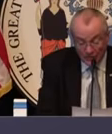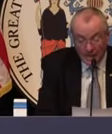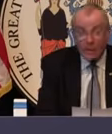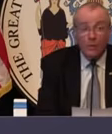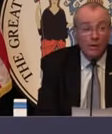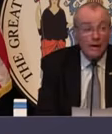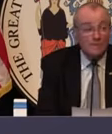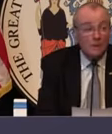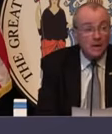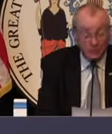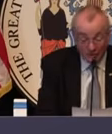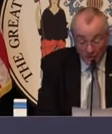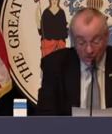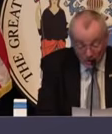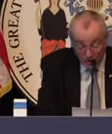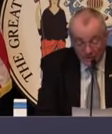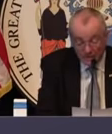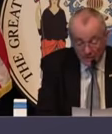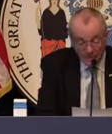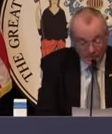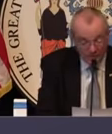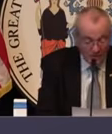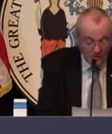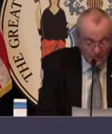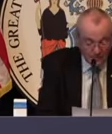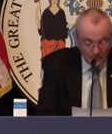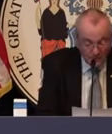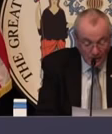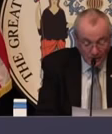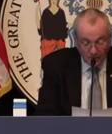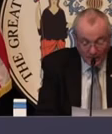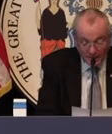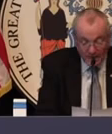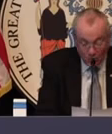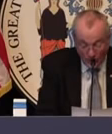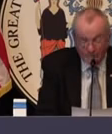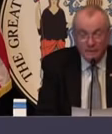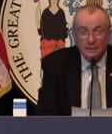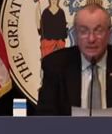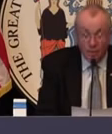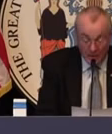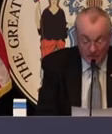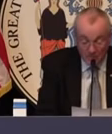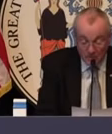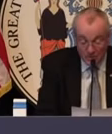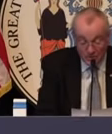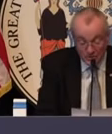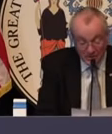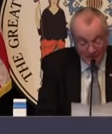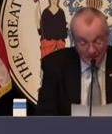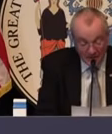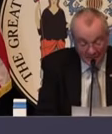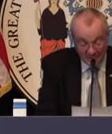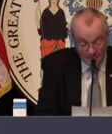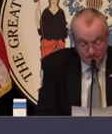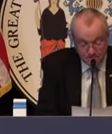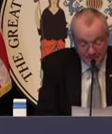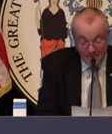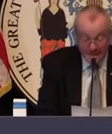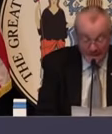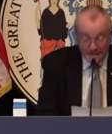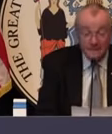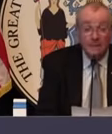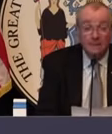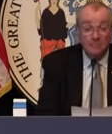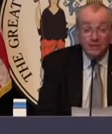exists and where hotspots could become flare-ups, so we could take quick corrective measures to stamp them out.